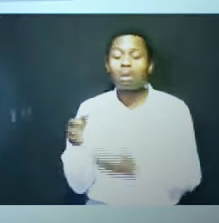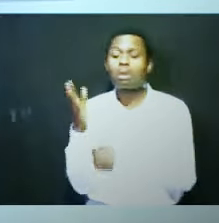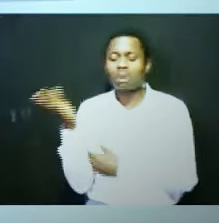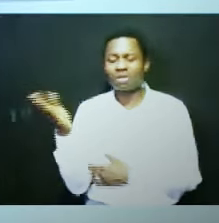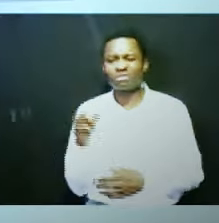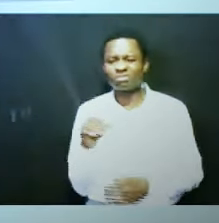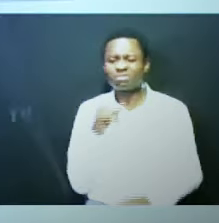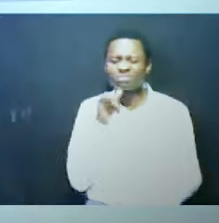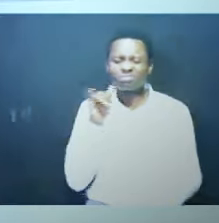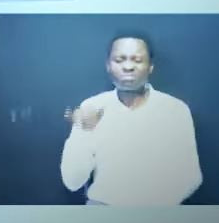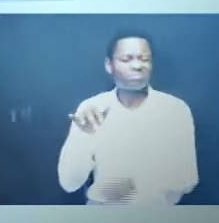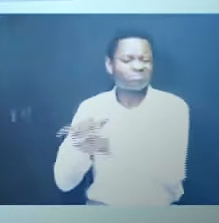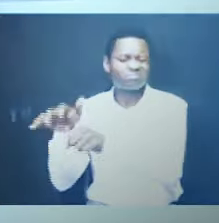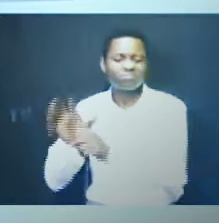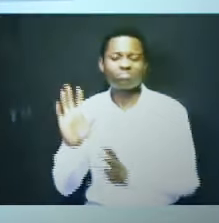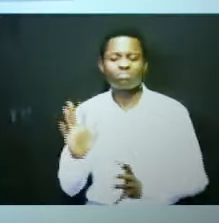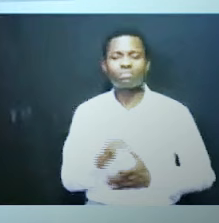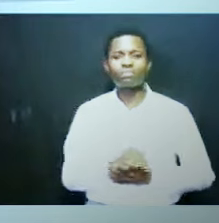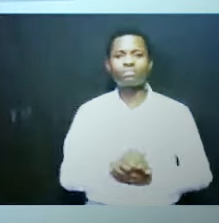Okay.